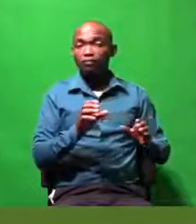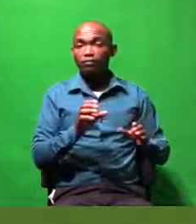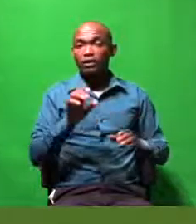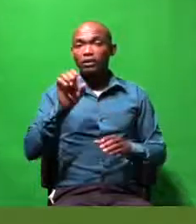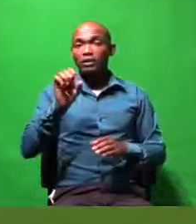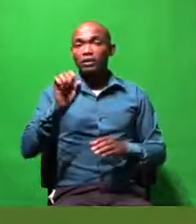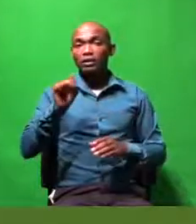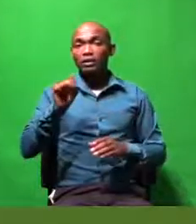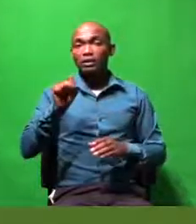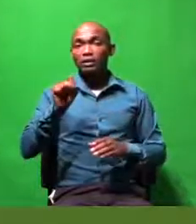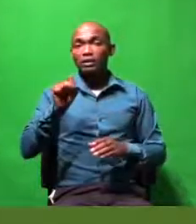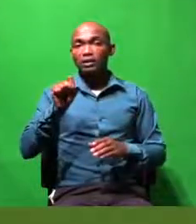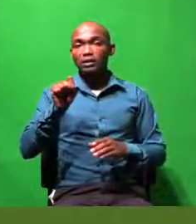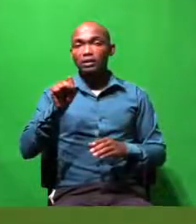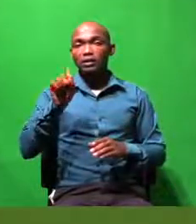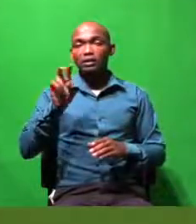surveyors